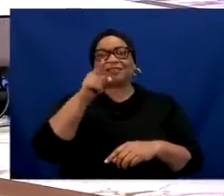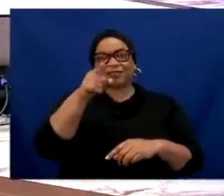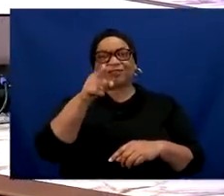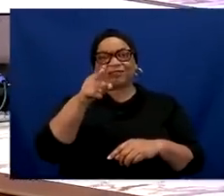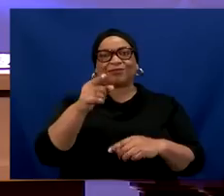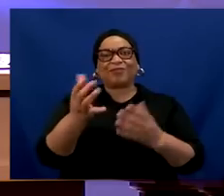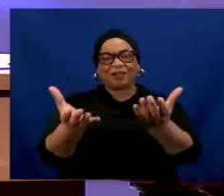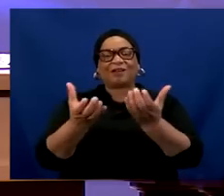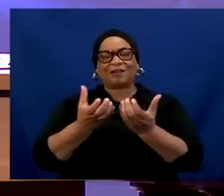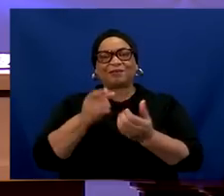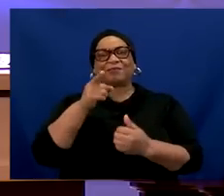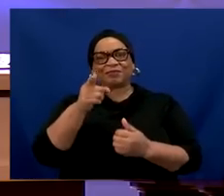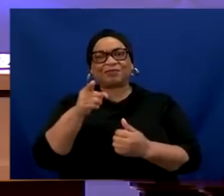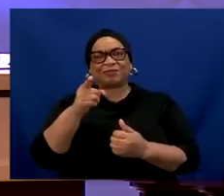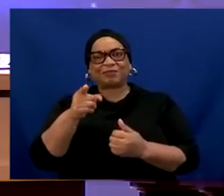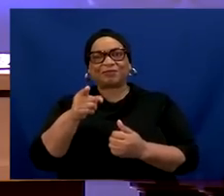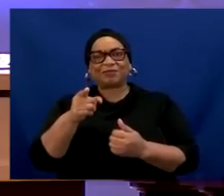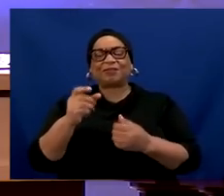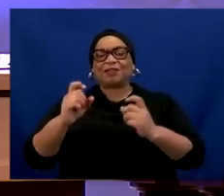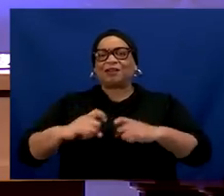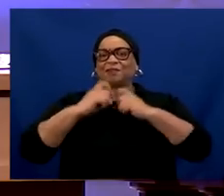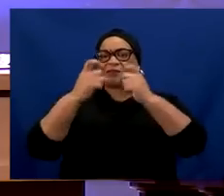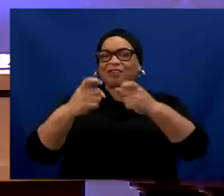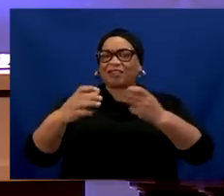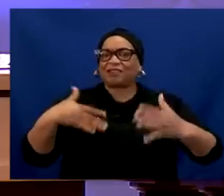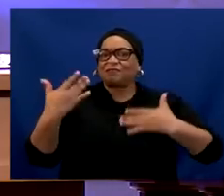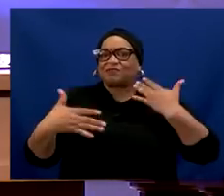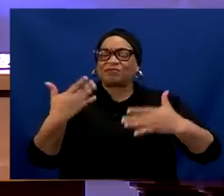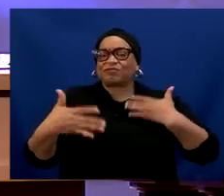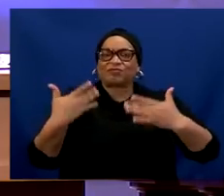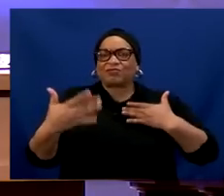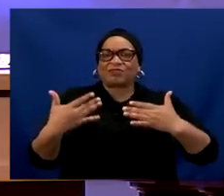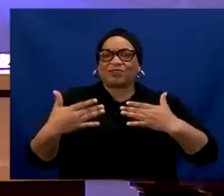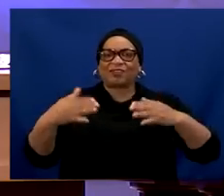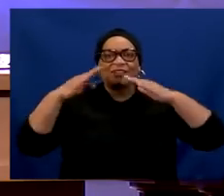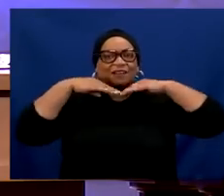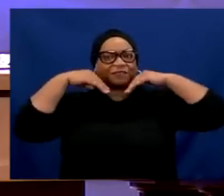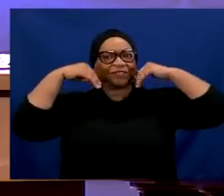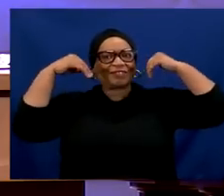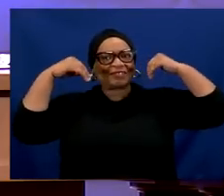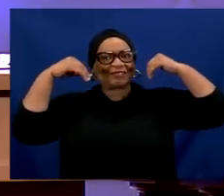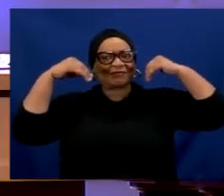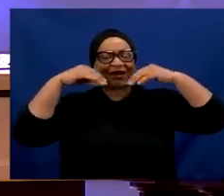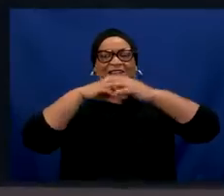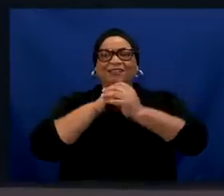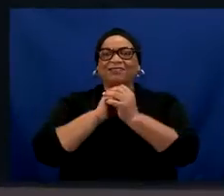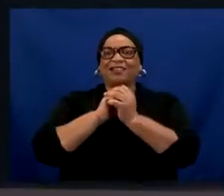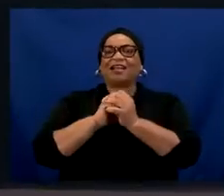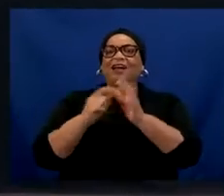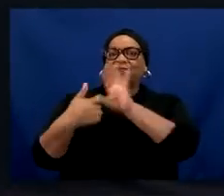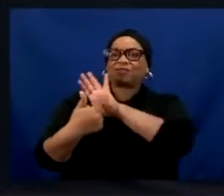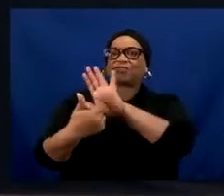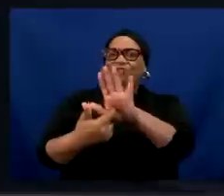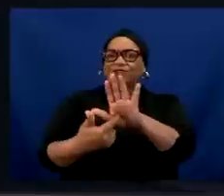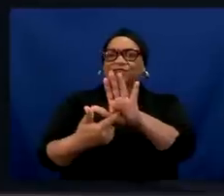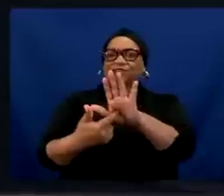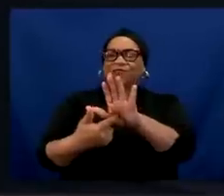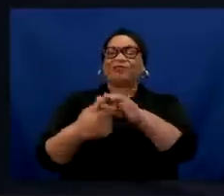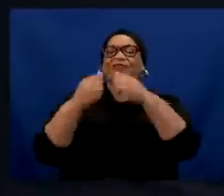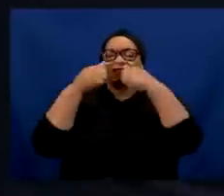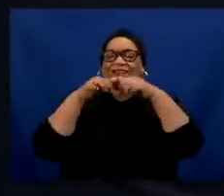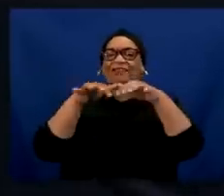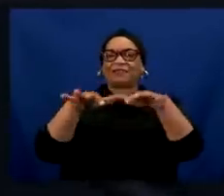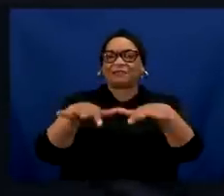want. You're the one I want to give joy to. You're the one I want to put a smile on your face. You're the one I want to show you that I can bless